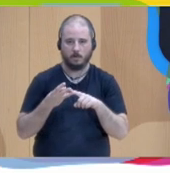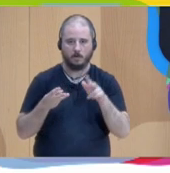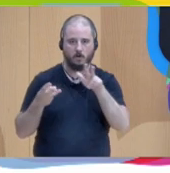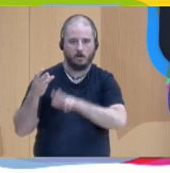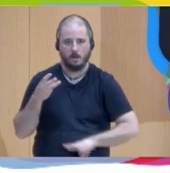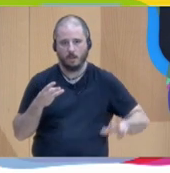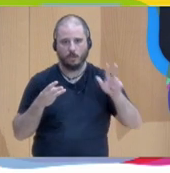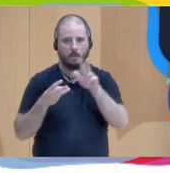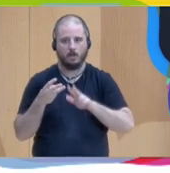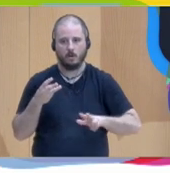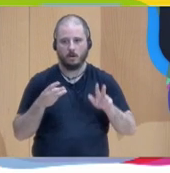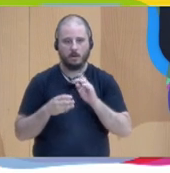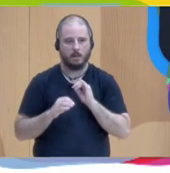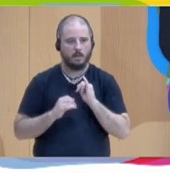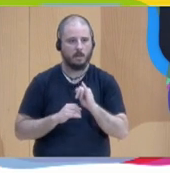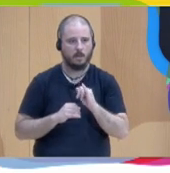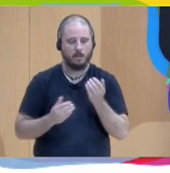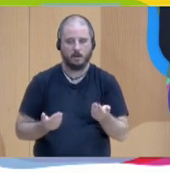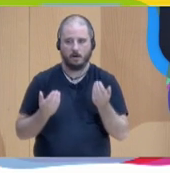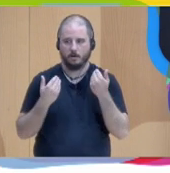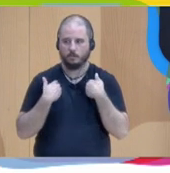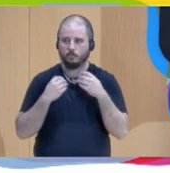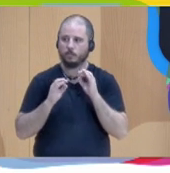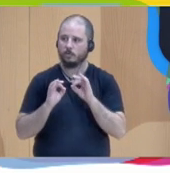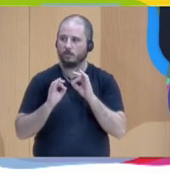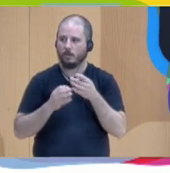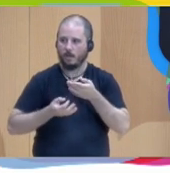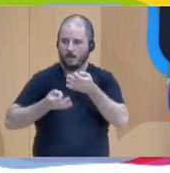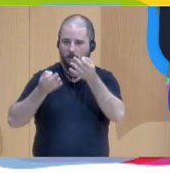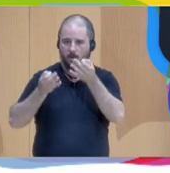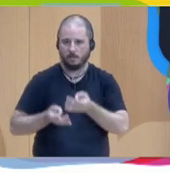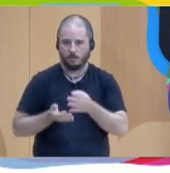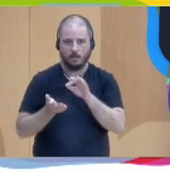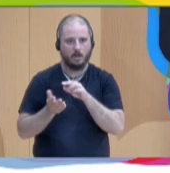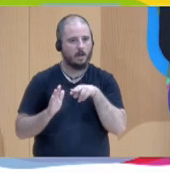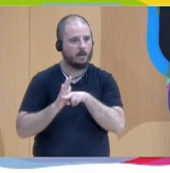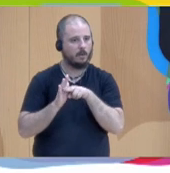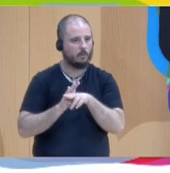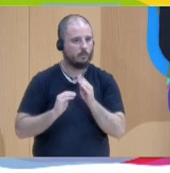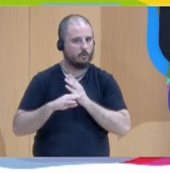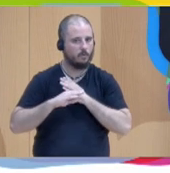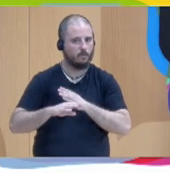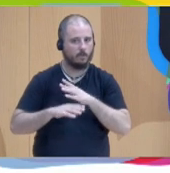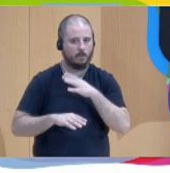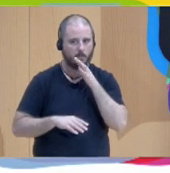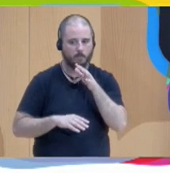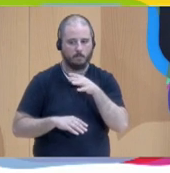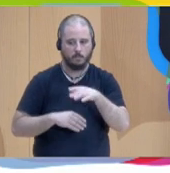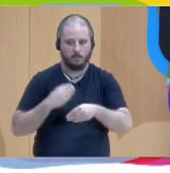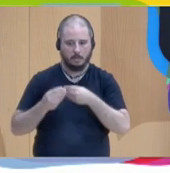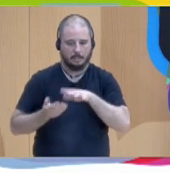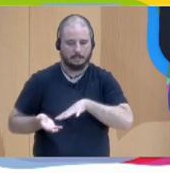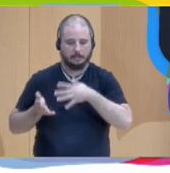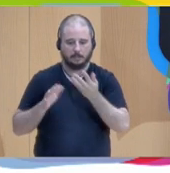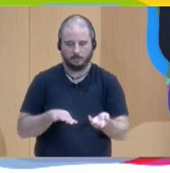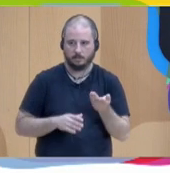that there are enough resources, how we can do it, and also a little bit guidance for the areas, that how you can do more